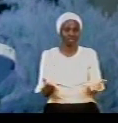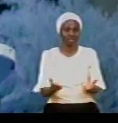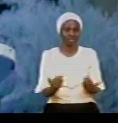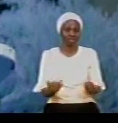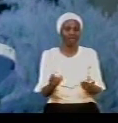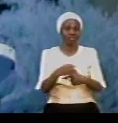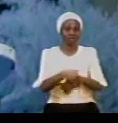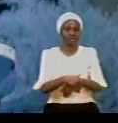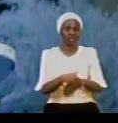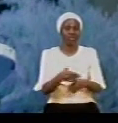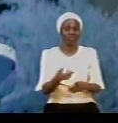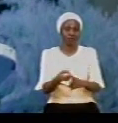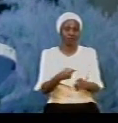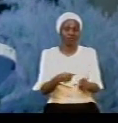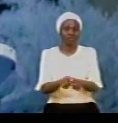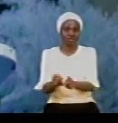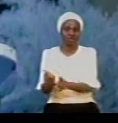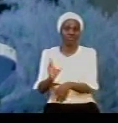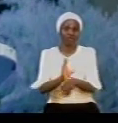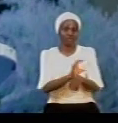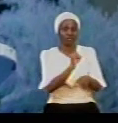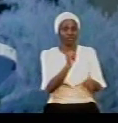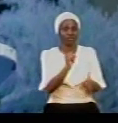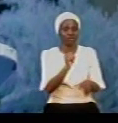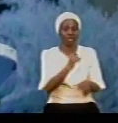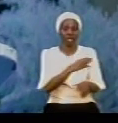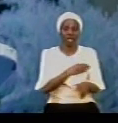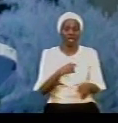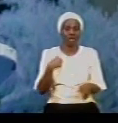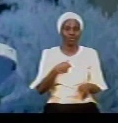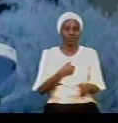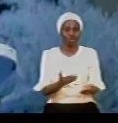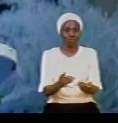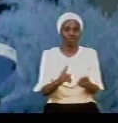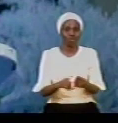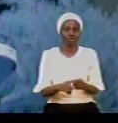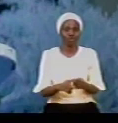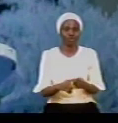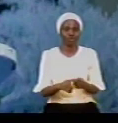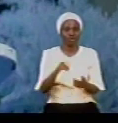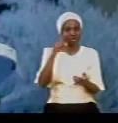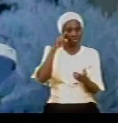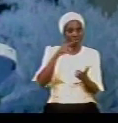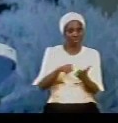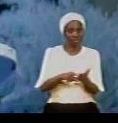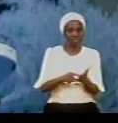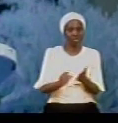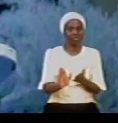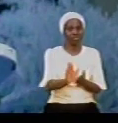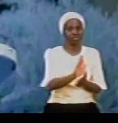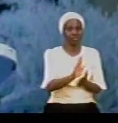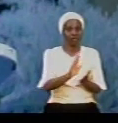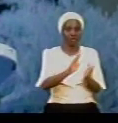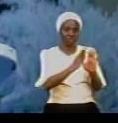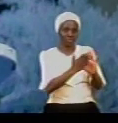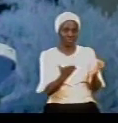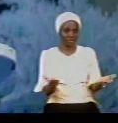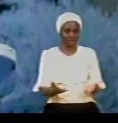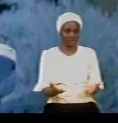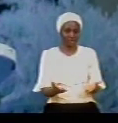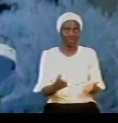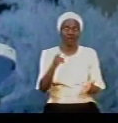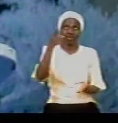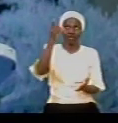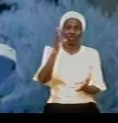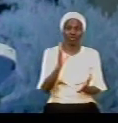here. God values your presence here. You are dignitaries, and we believe by the grace